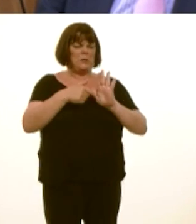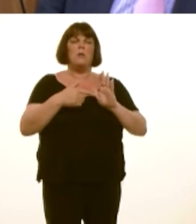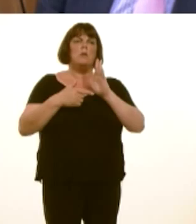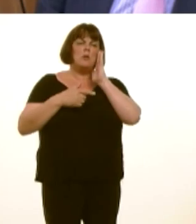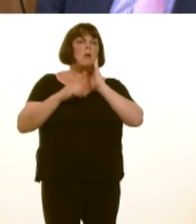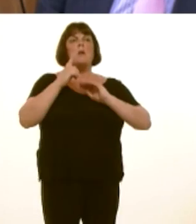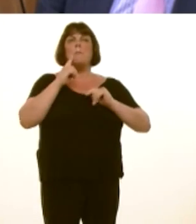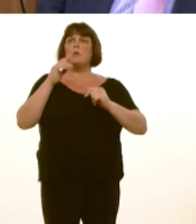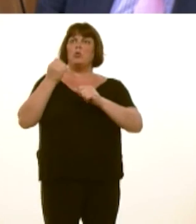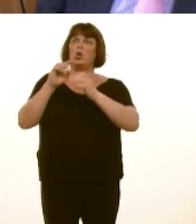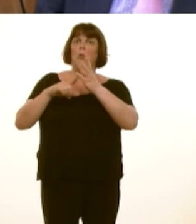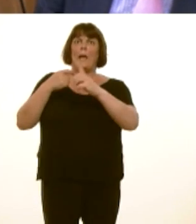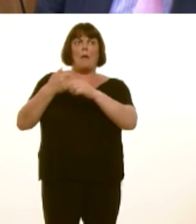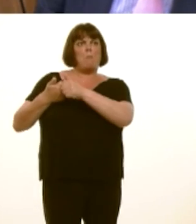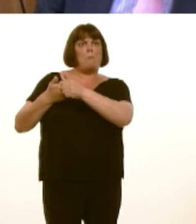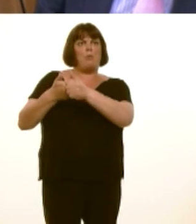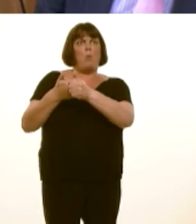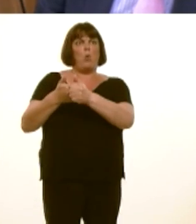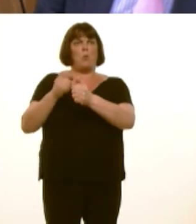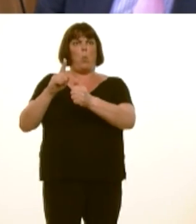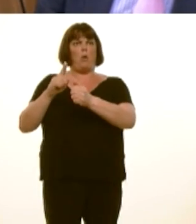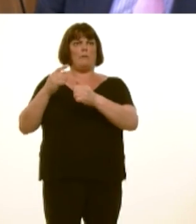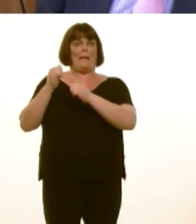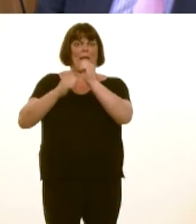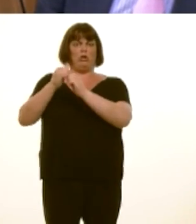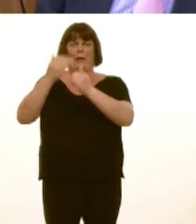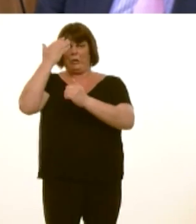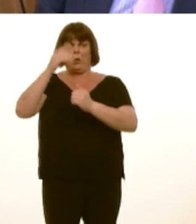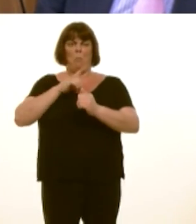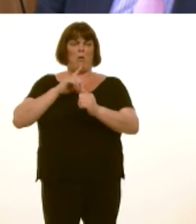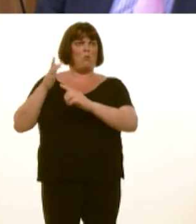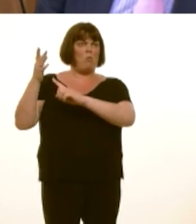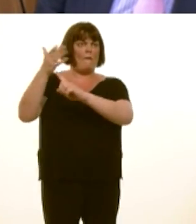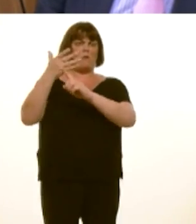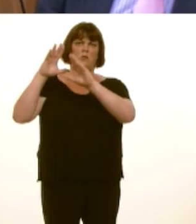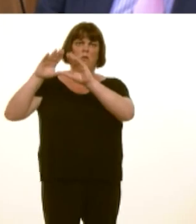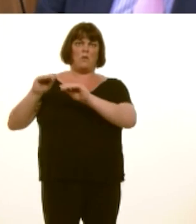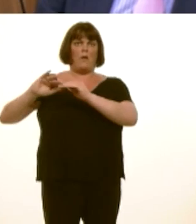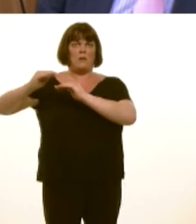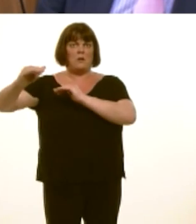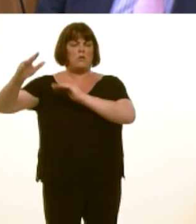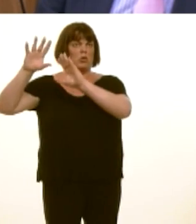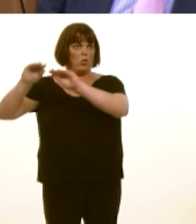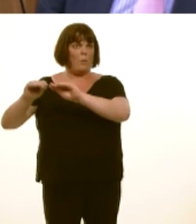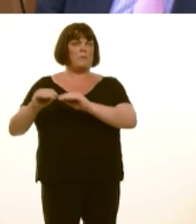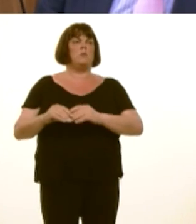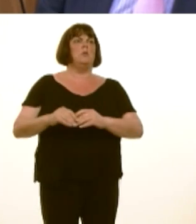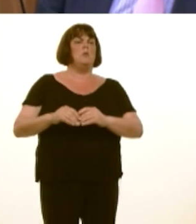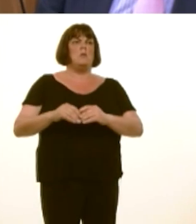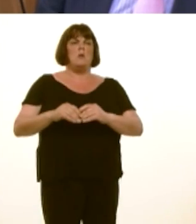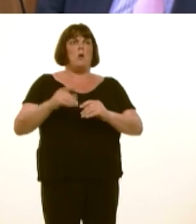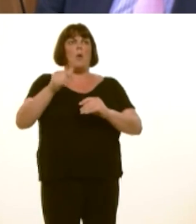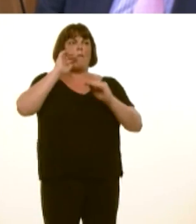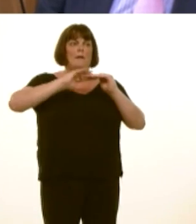renewable energy the UK government is trying to promote. If I'm honest, onshore wind is gone, photovoltaic cells have gone, offshore wind is hugely expensive. We have the